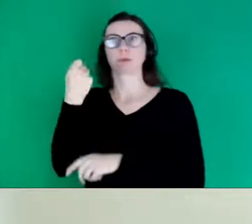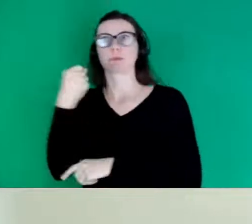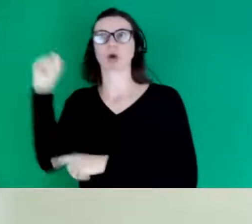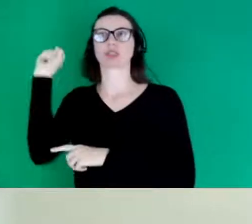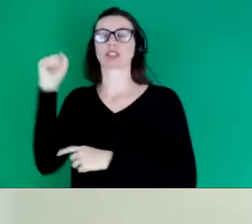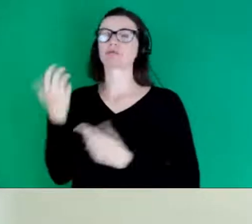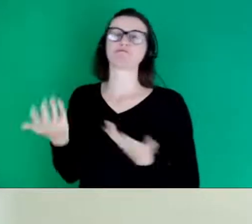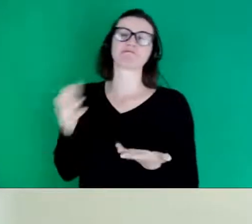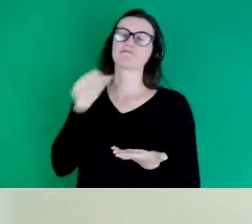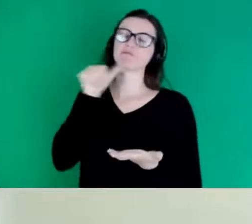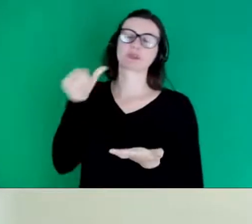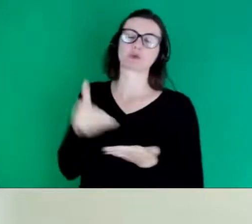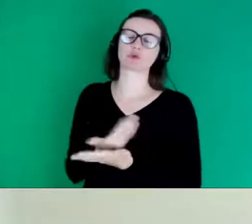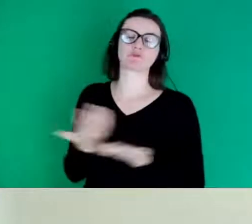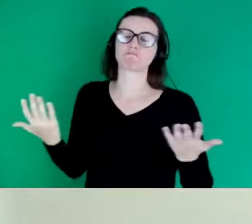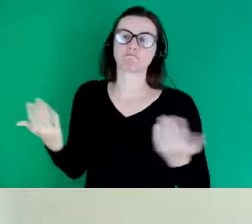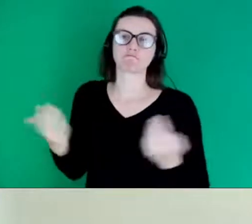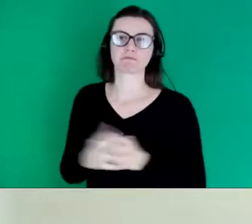as